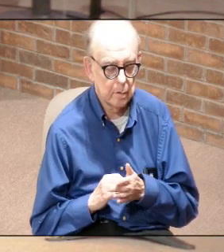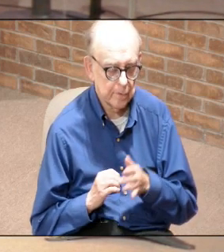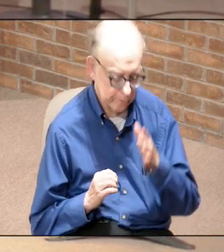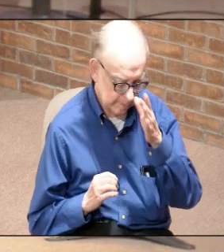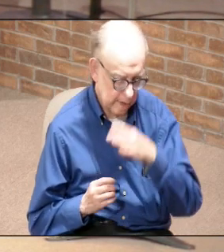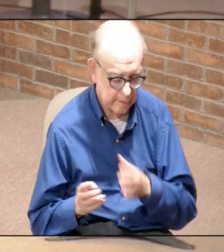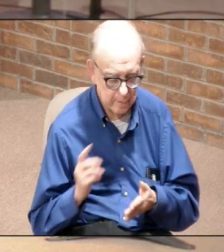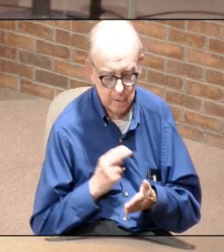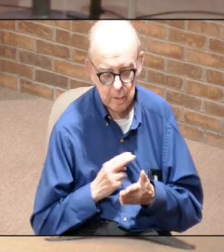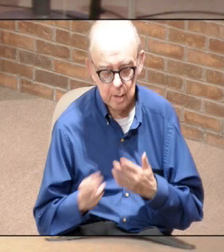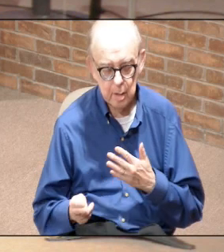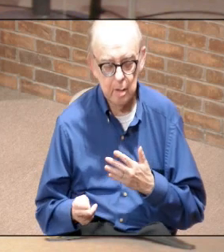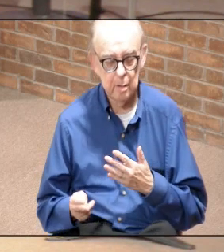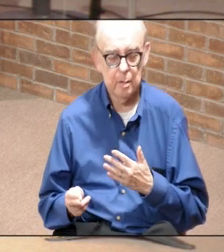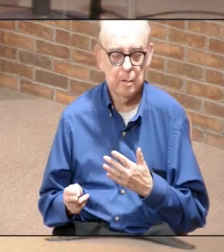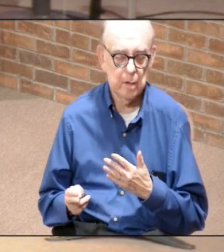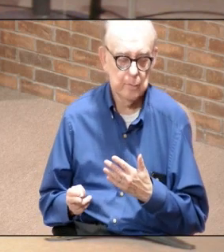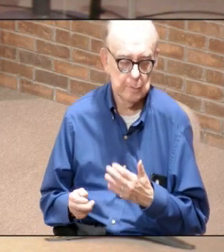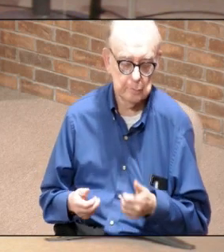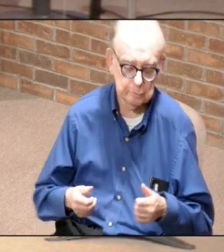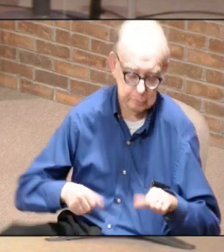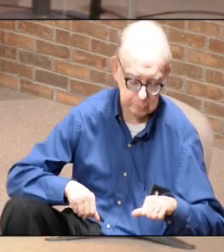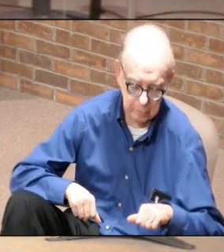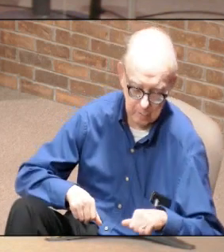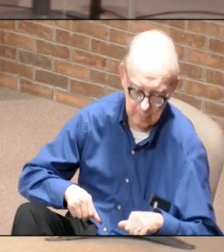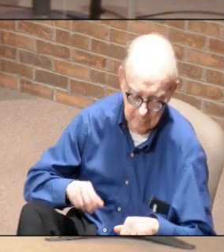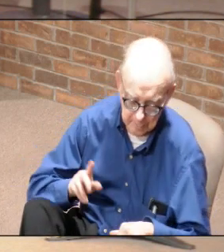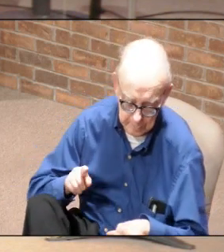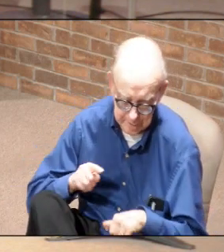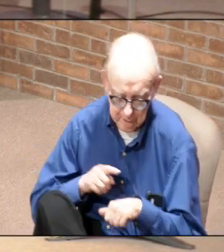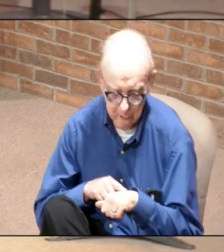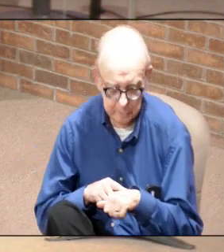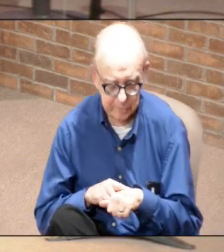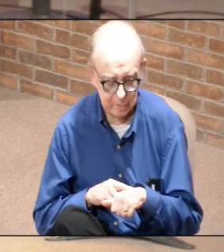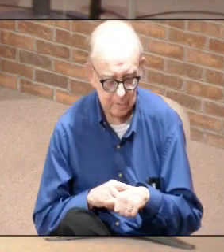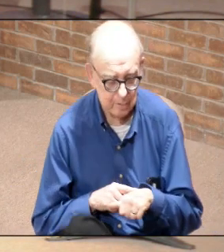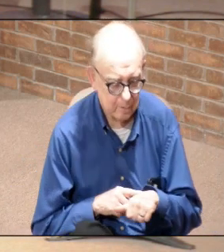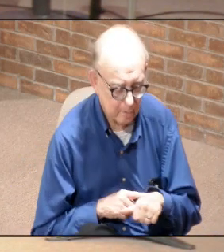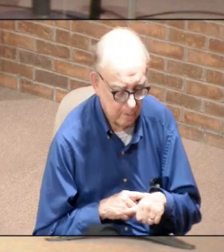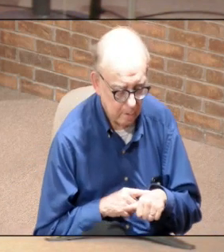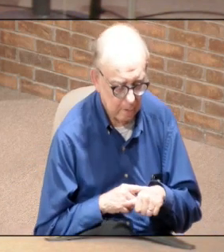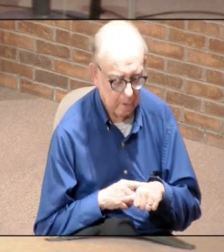failed, went bankrupt 3 times